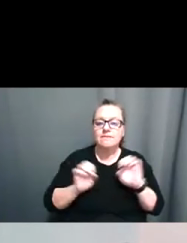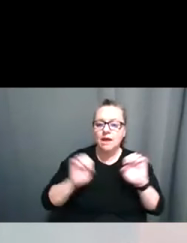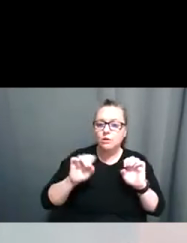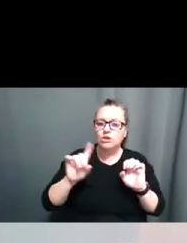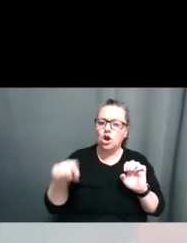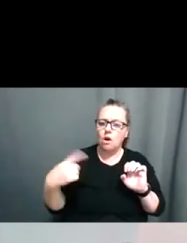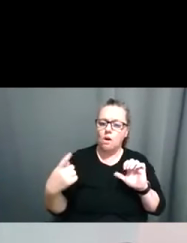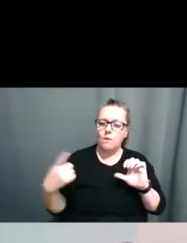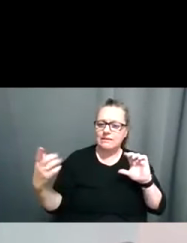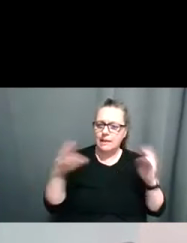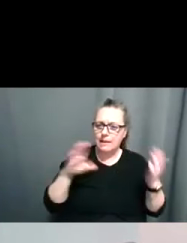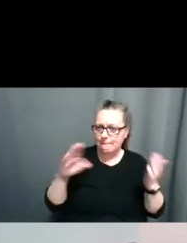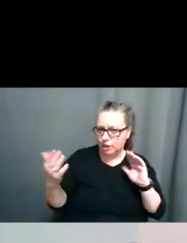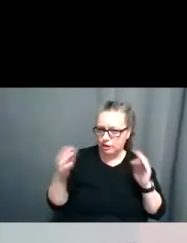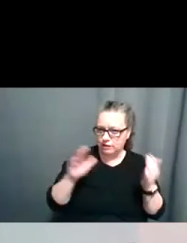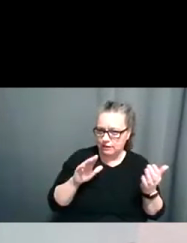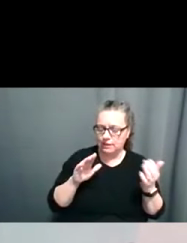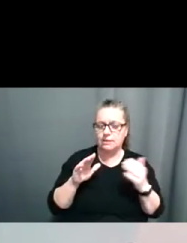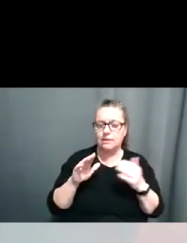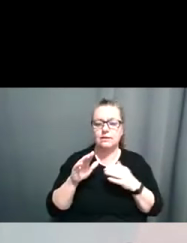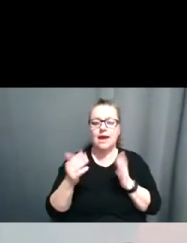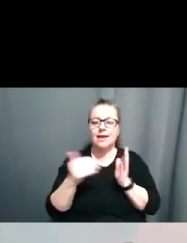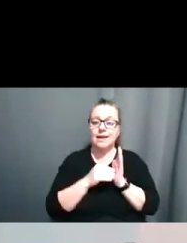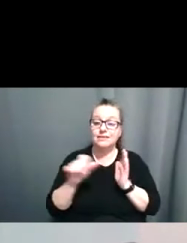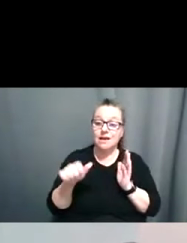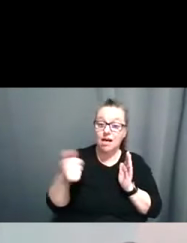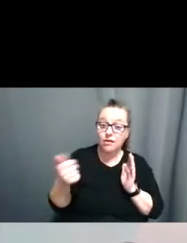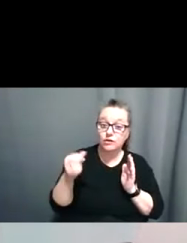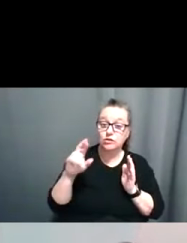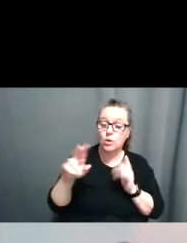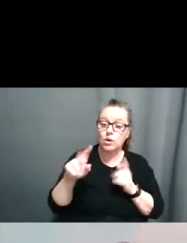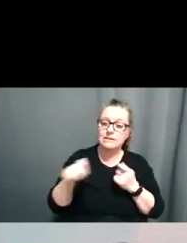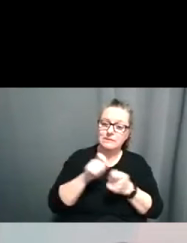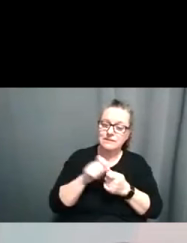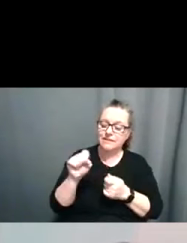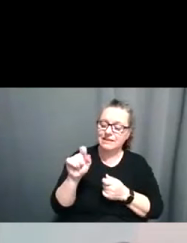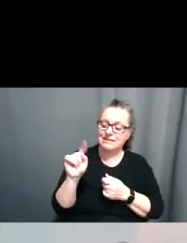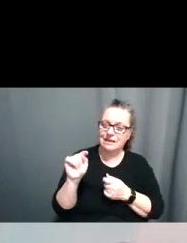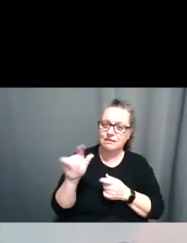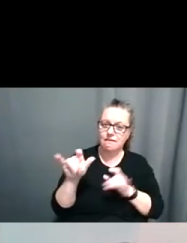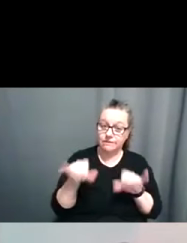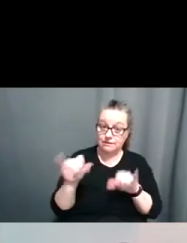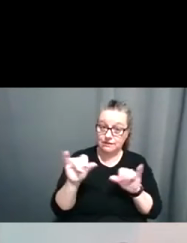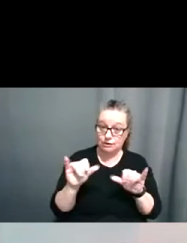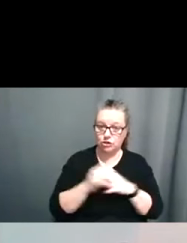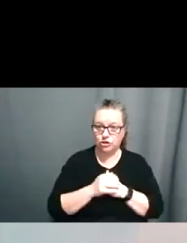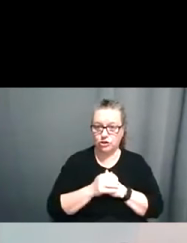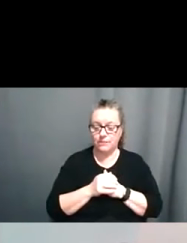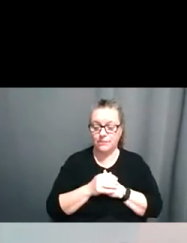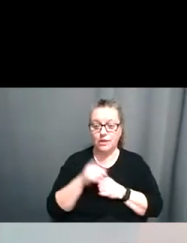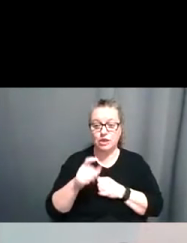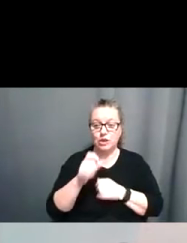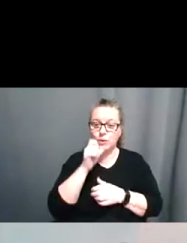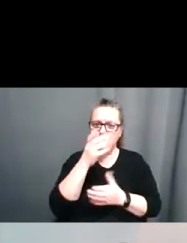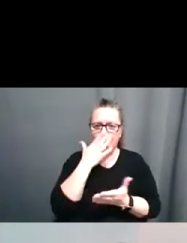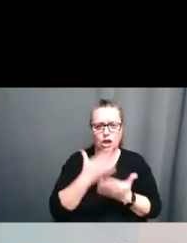comparisons, implicitly or explicitly, against others or against a particular set of standards. You are not a good